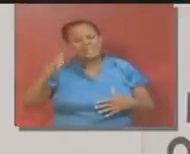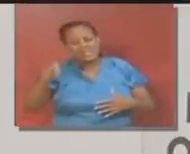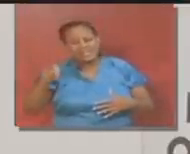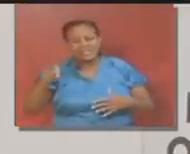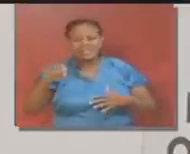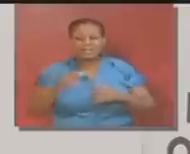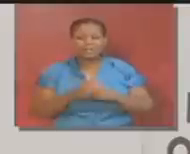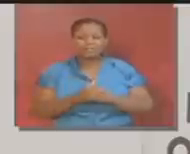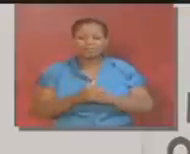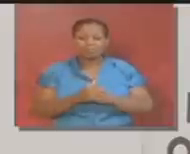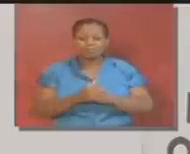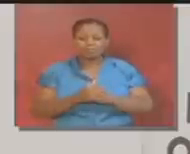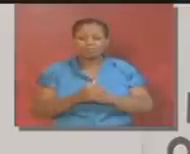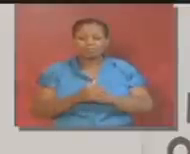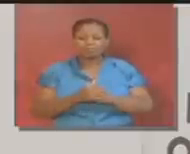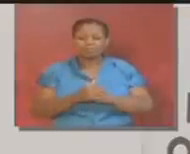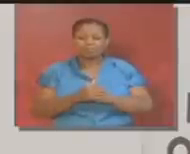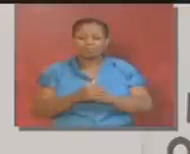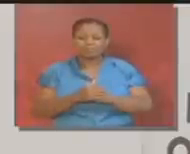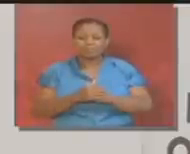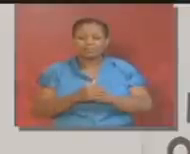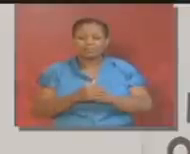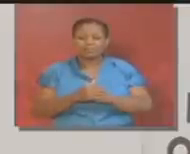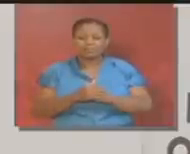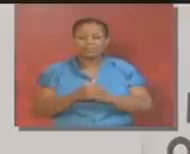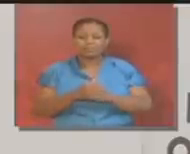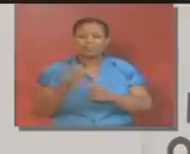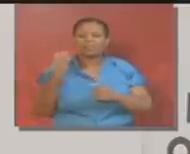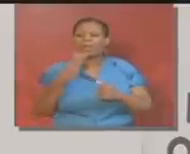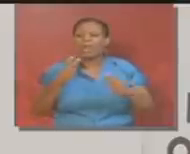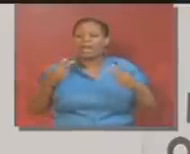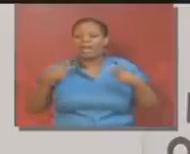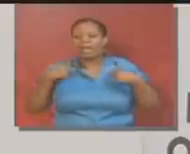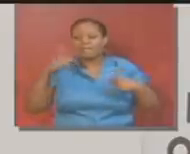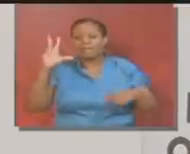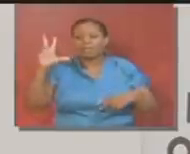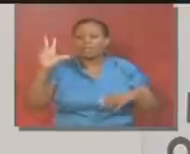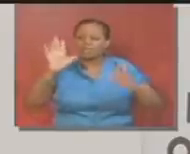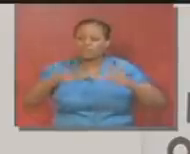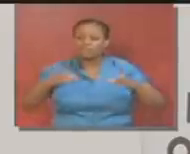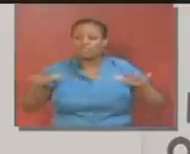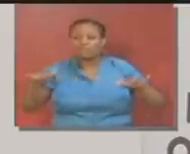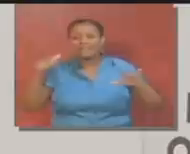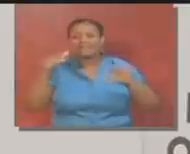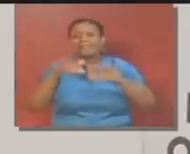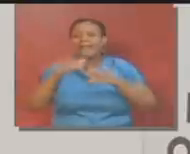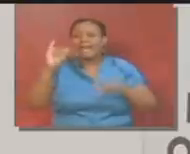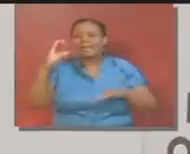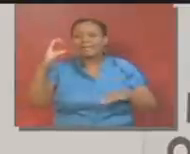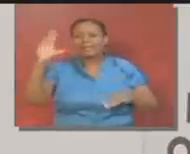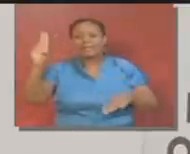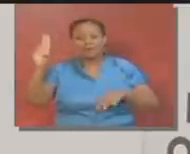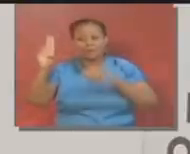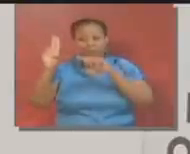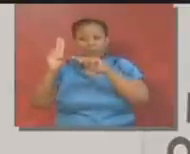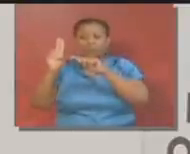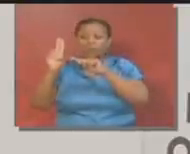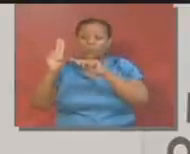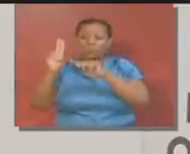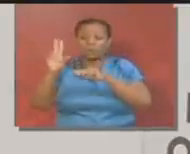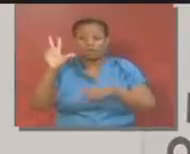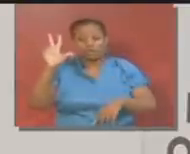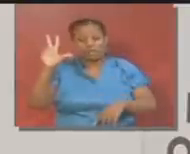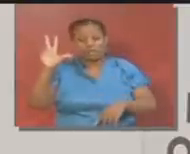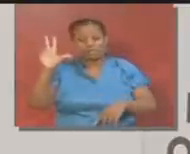through, we've had 3 of them who have been in intensive care, and the rest of them have had moderate illness.